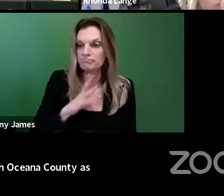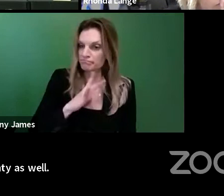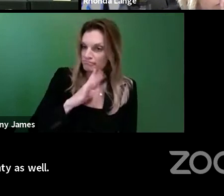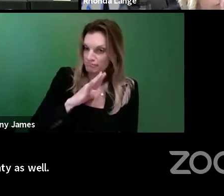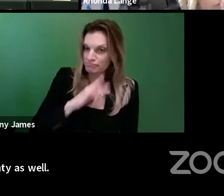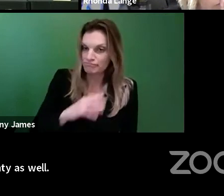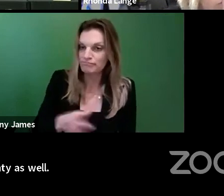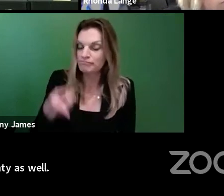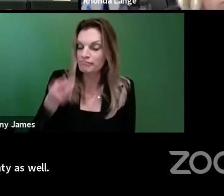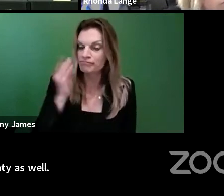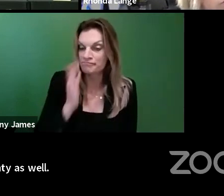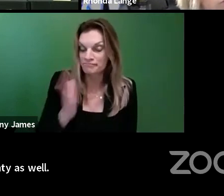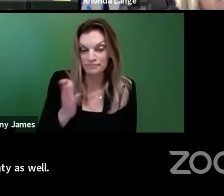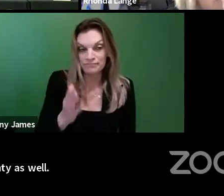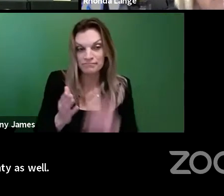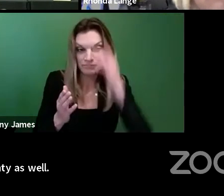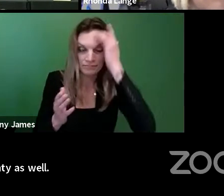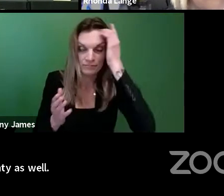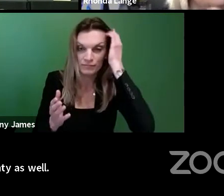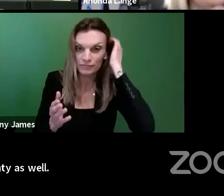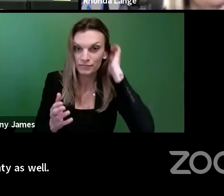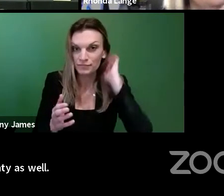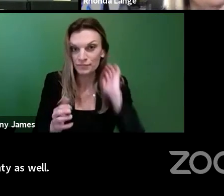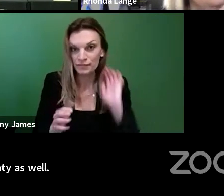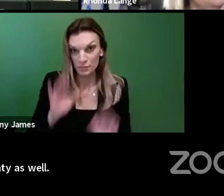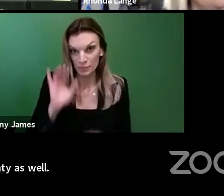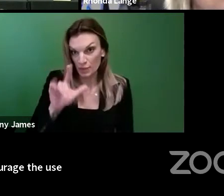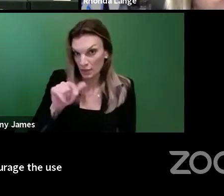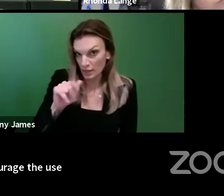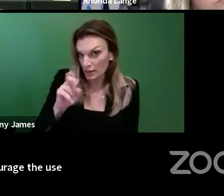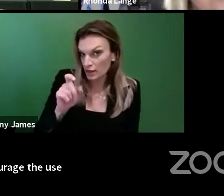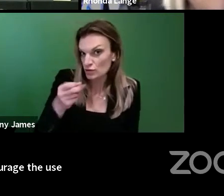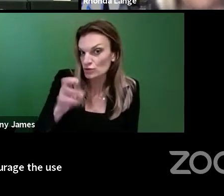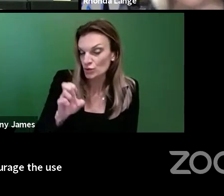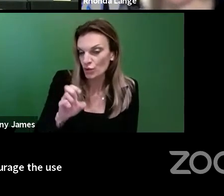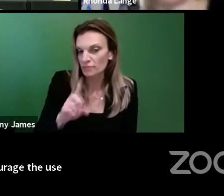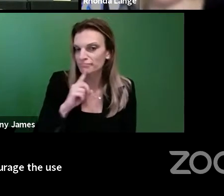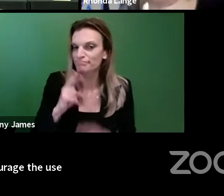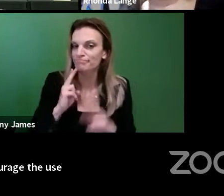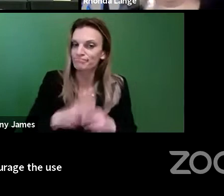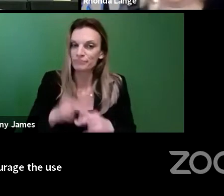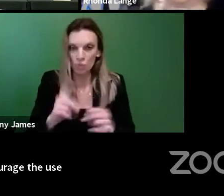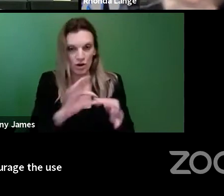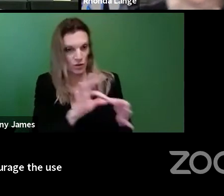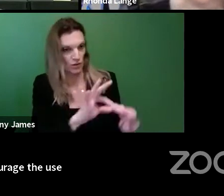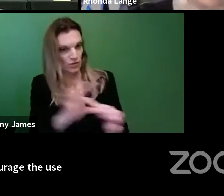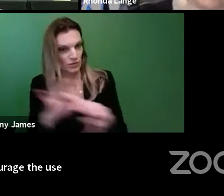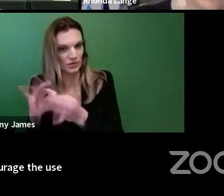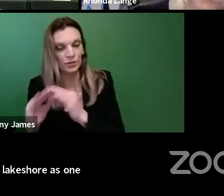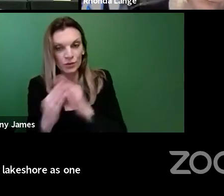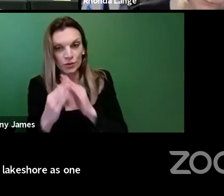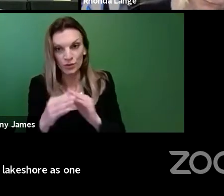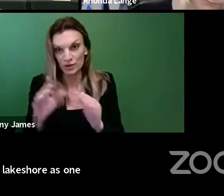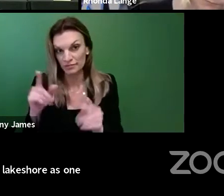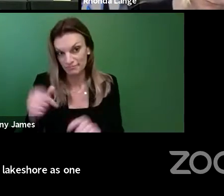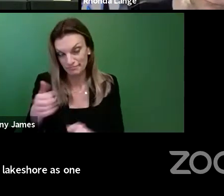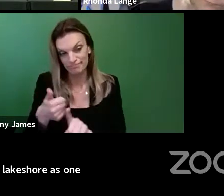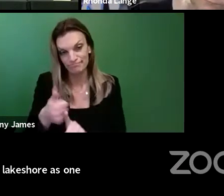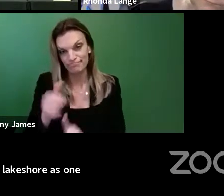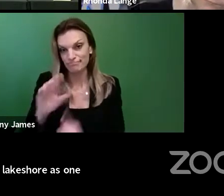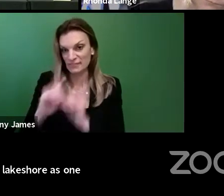encourage the use and the consideration of the lakeshore as one cohesive community and district at the federal level. Thank